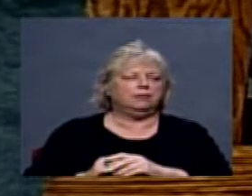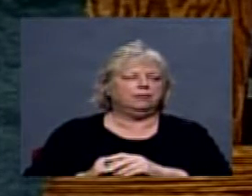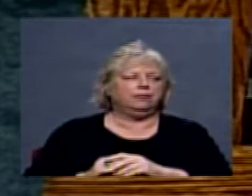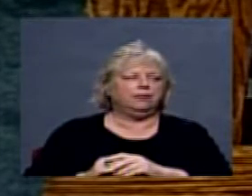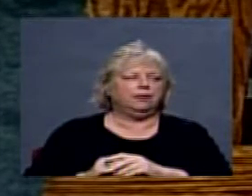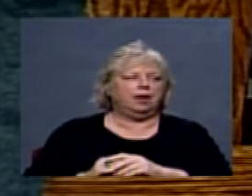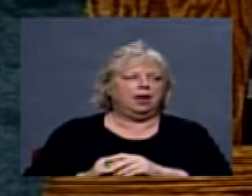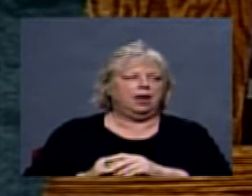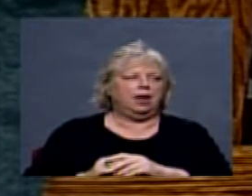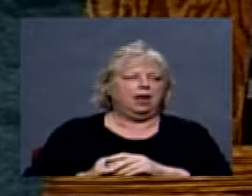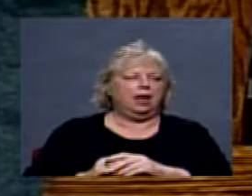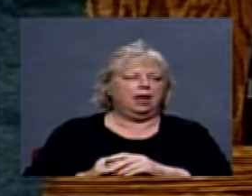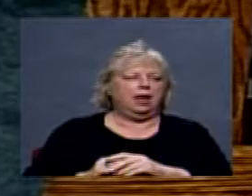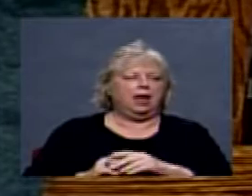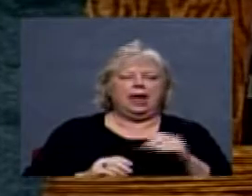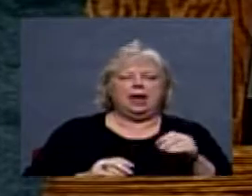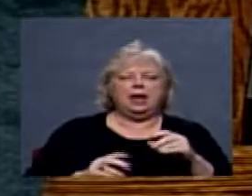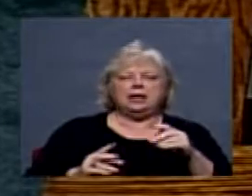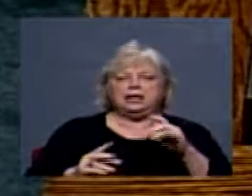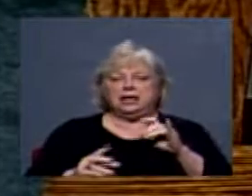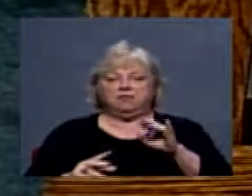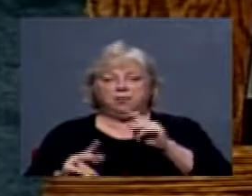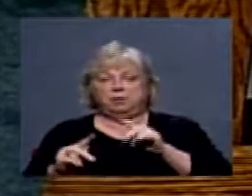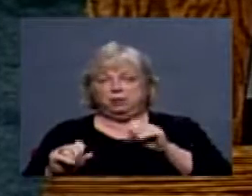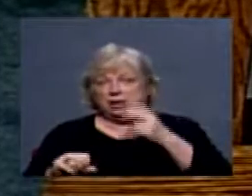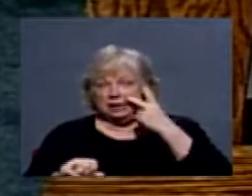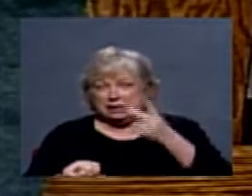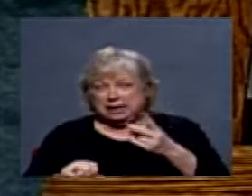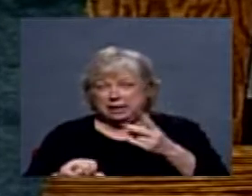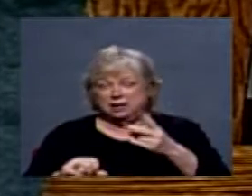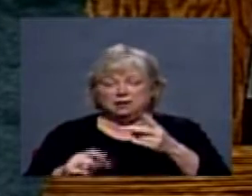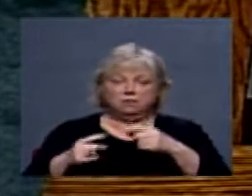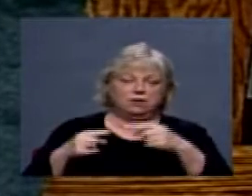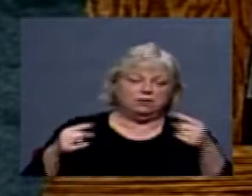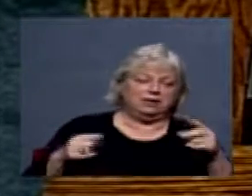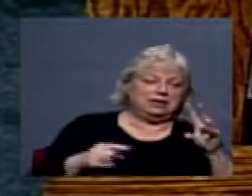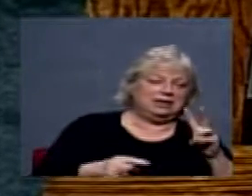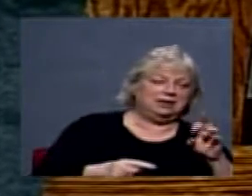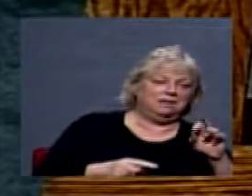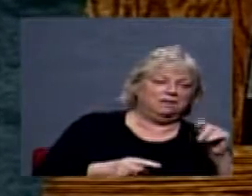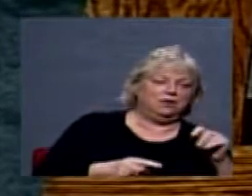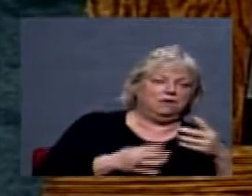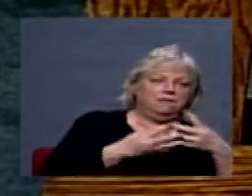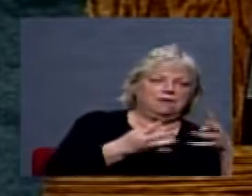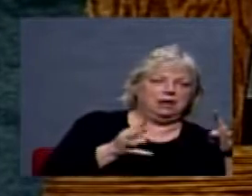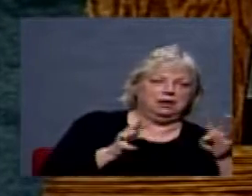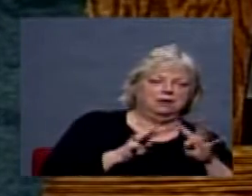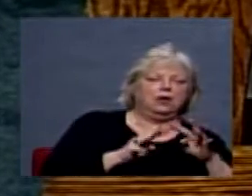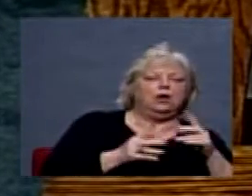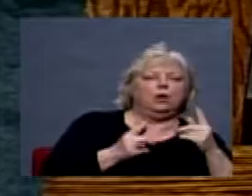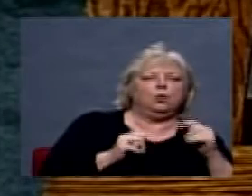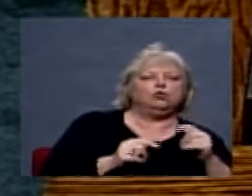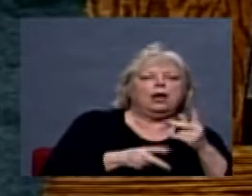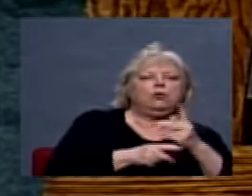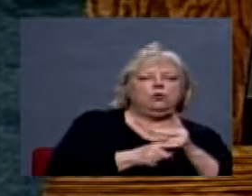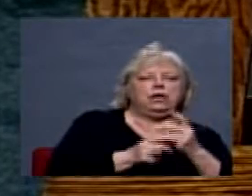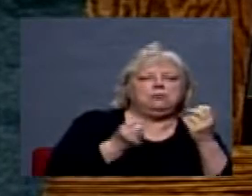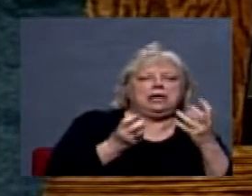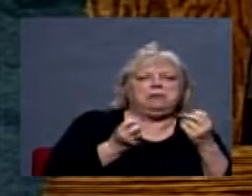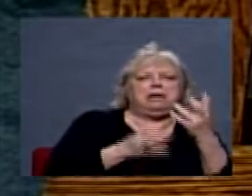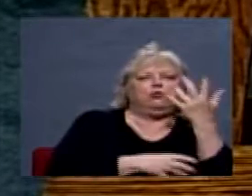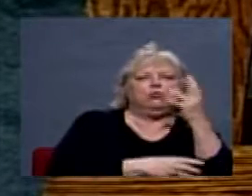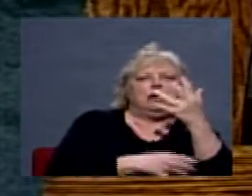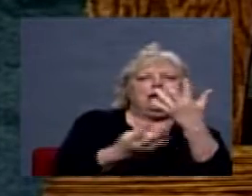visibility versus the 6-foot fence, the heavily wooded area we're trying to maintain around the perimeter of this